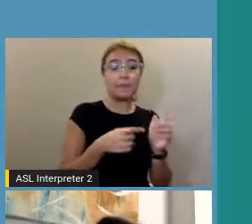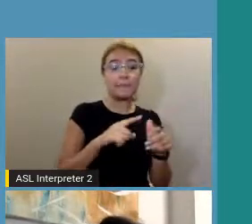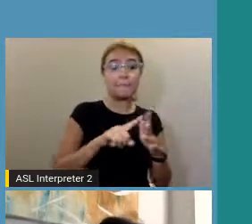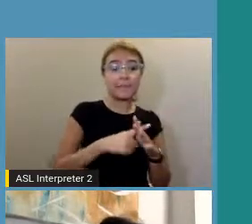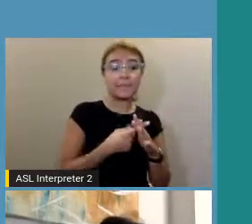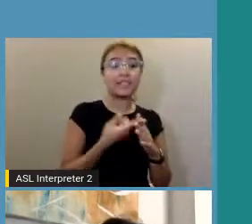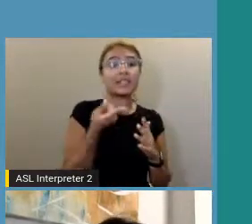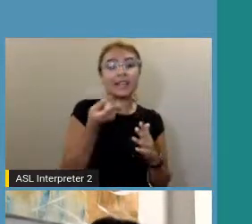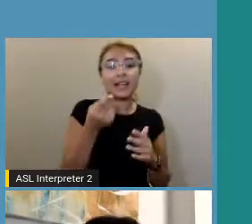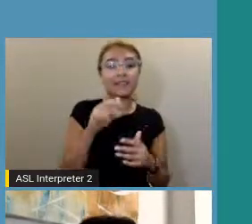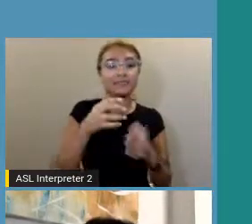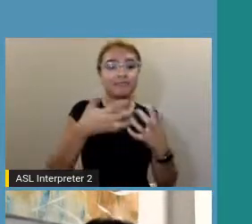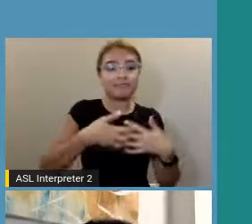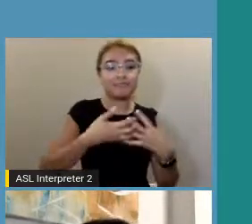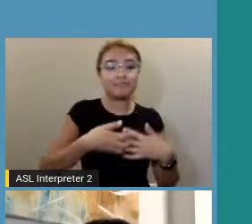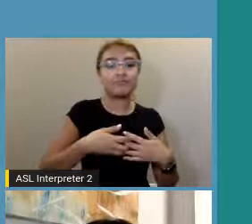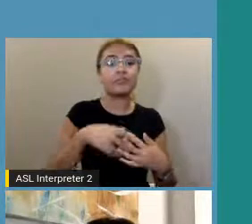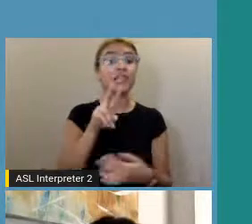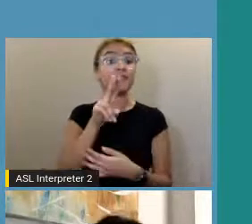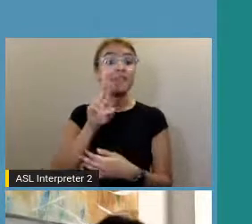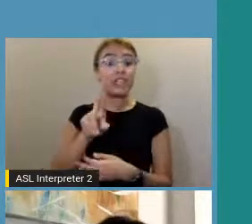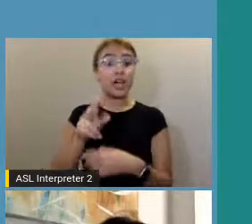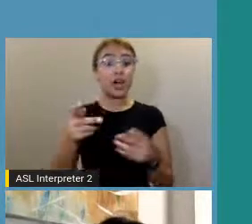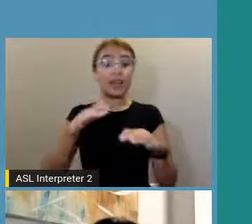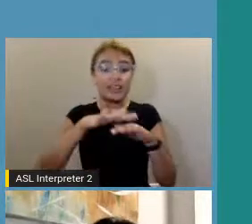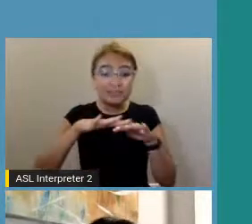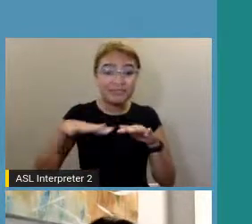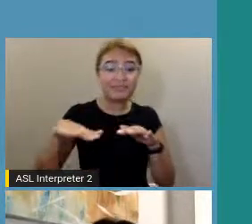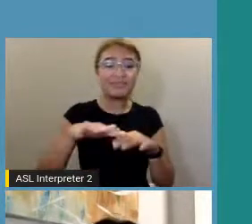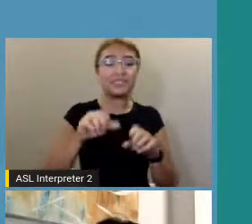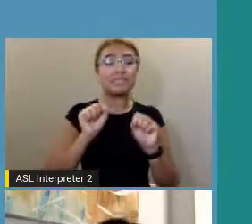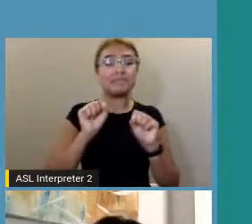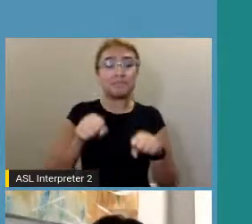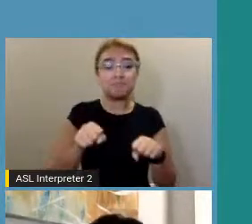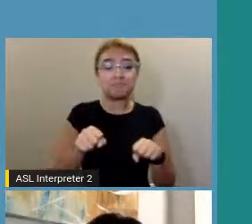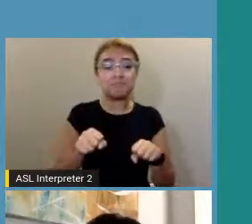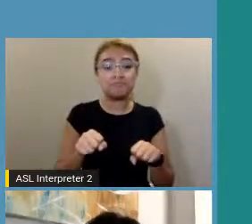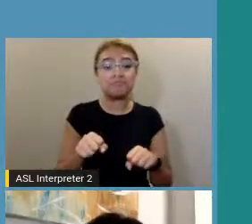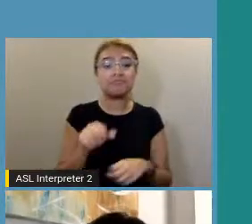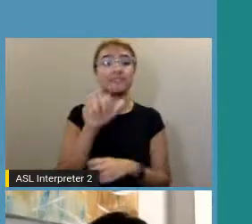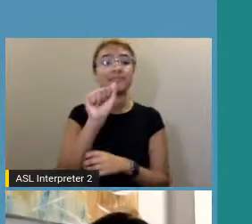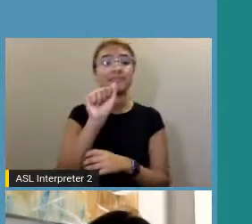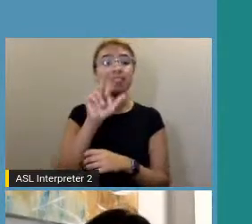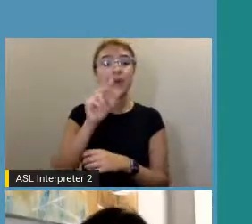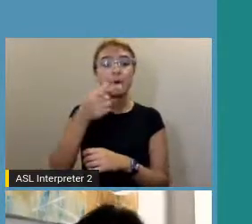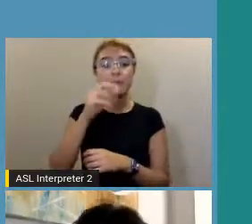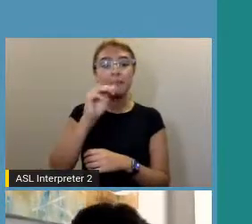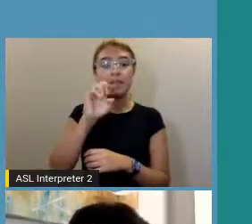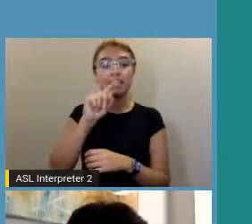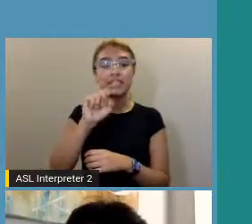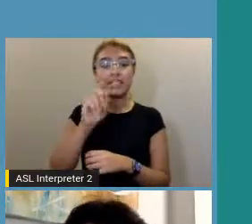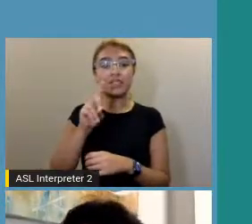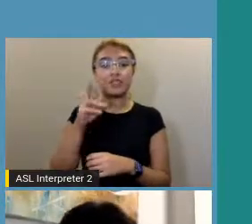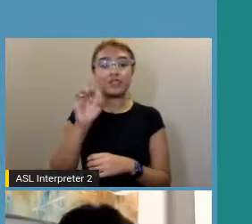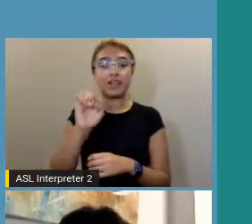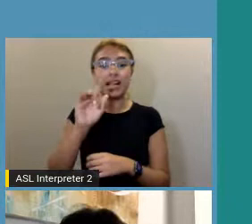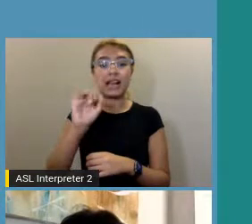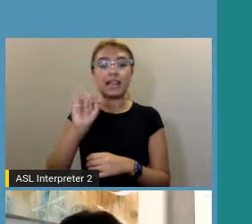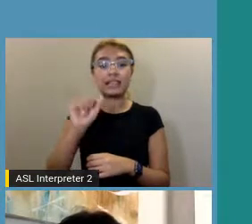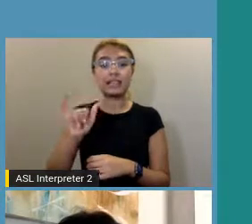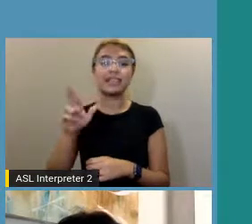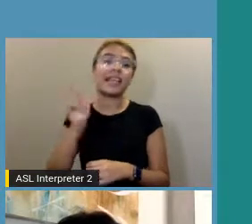VR spaces, which can derive from the former ones. And finally, augmented reality or AR. Okay.